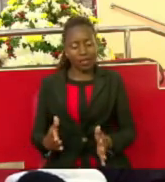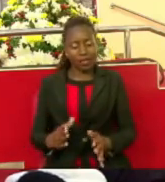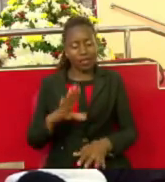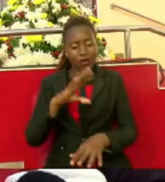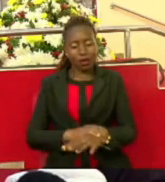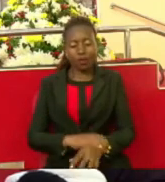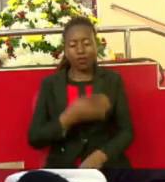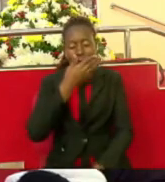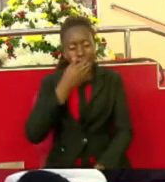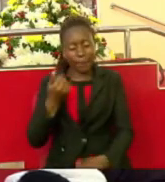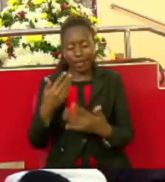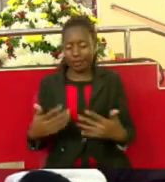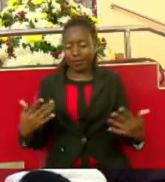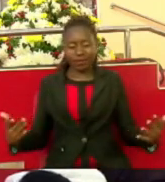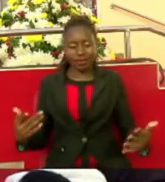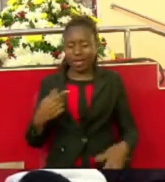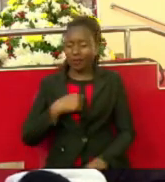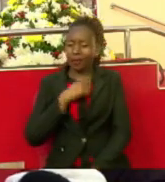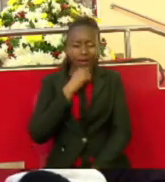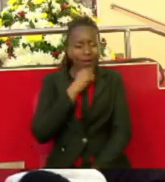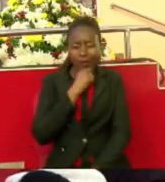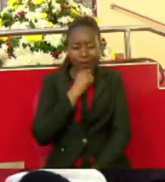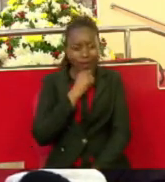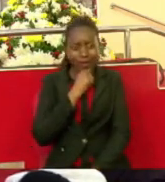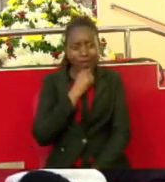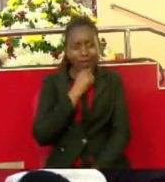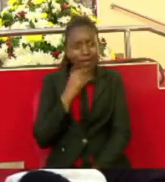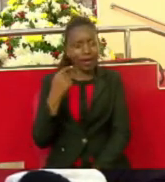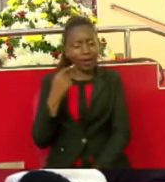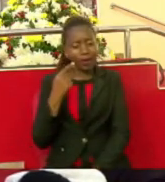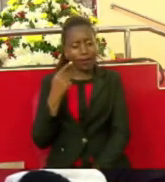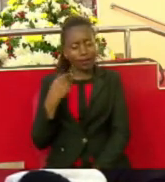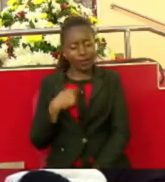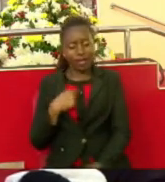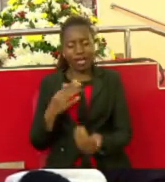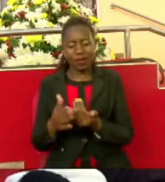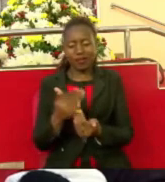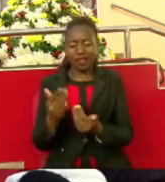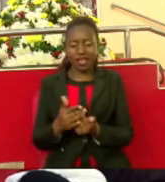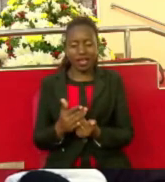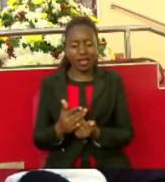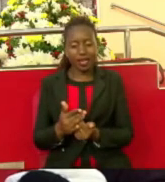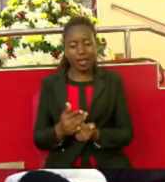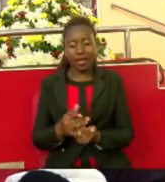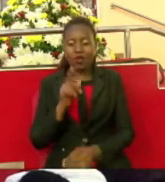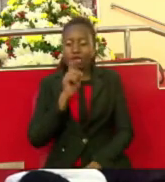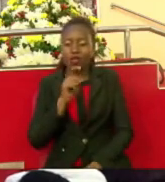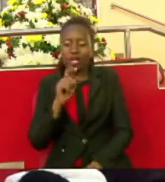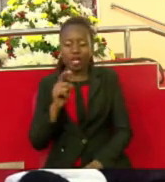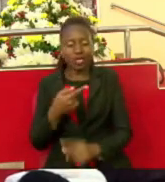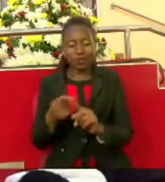And I kept on wondering, ma'am, I'm the one who is taking care of this chicken. I am not eating eggs. It's only visitors who get